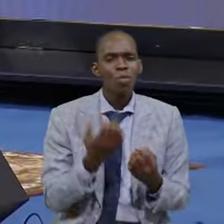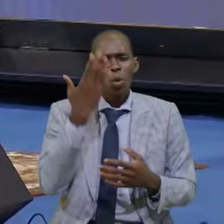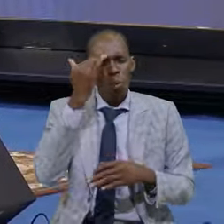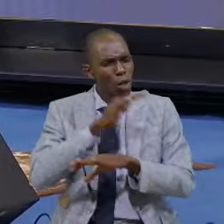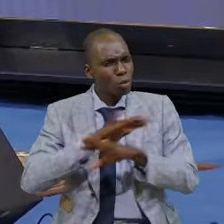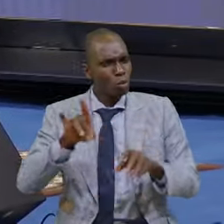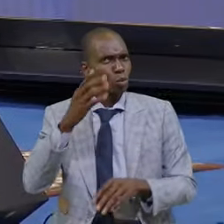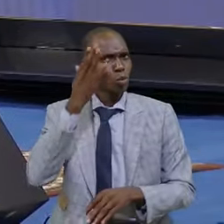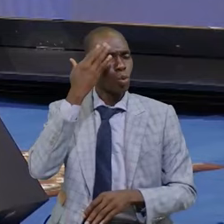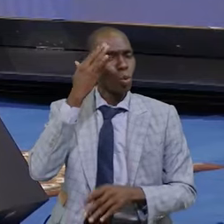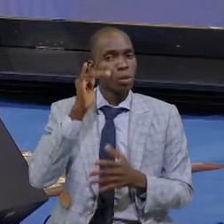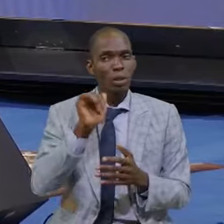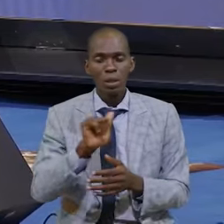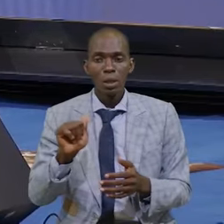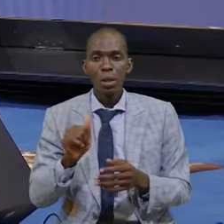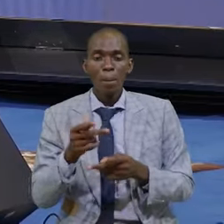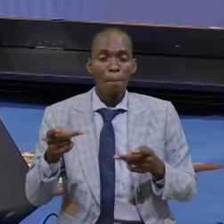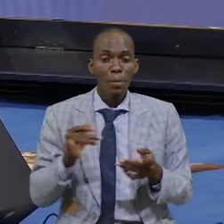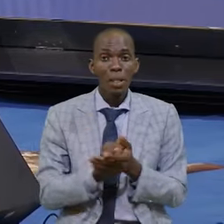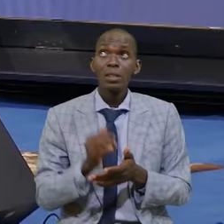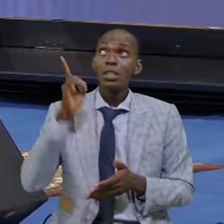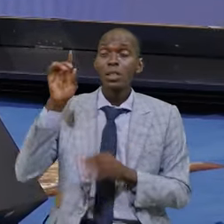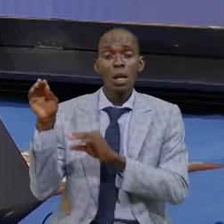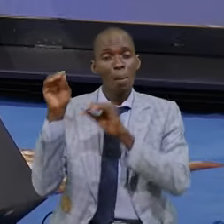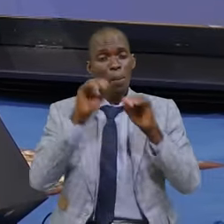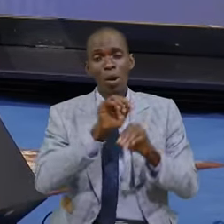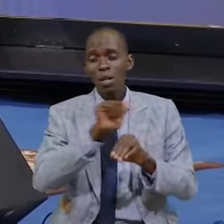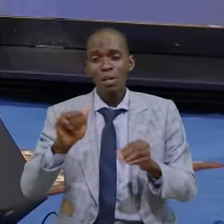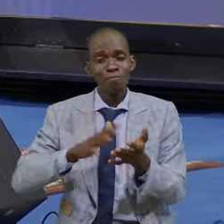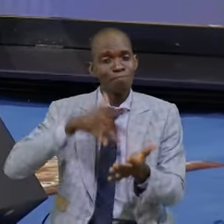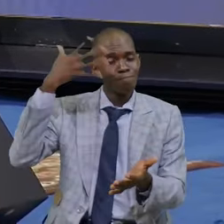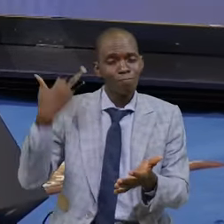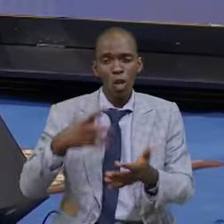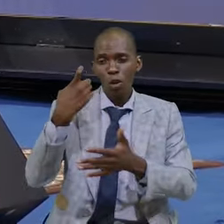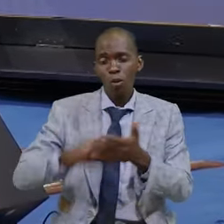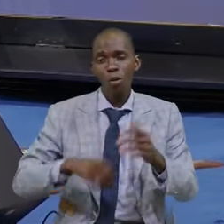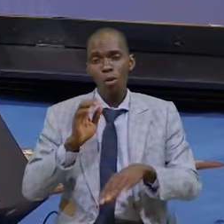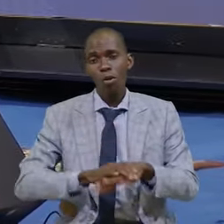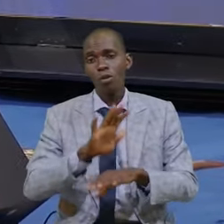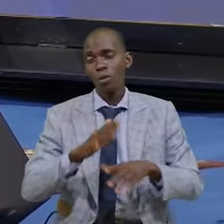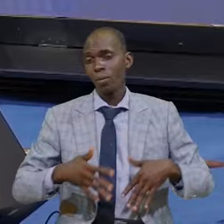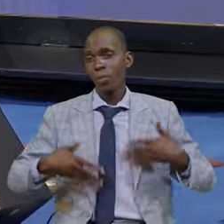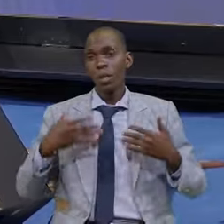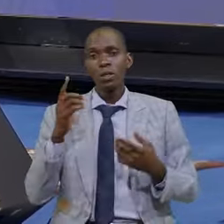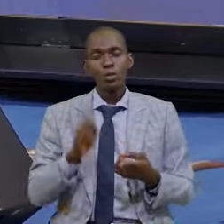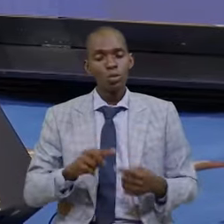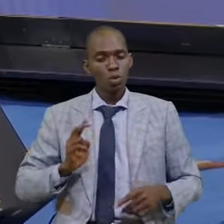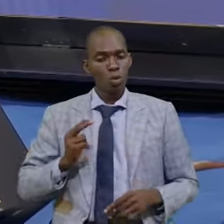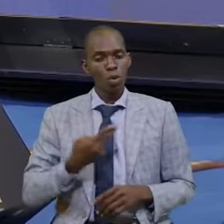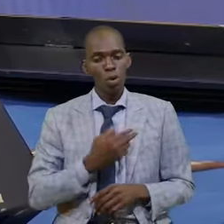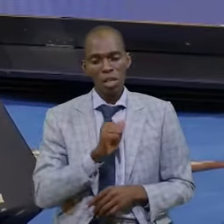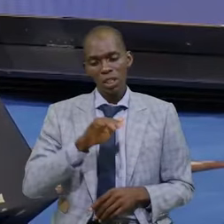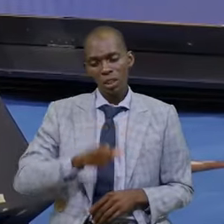realize he places a good value upon my life, and unto us a child is born,